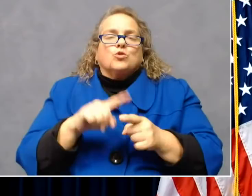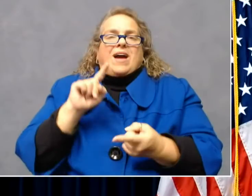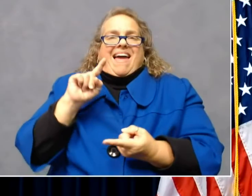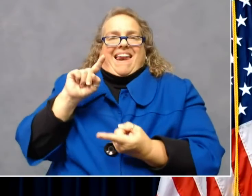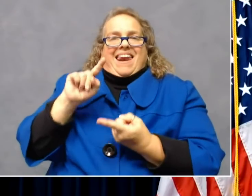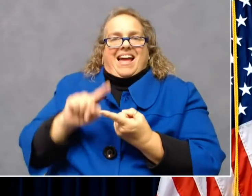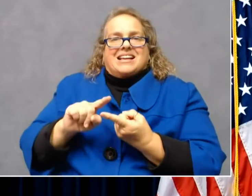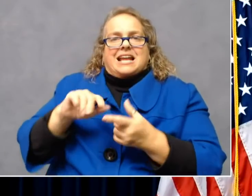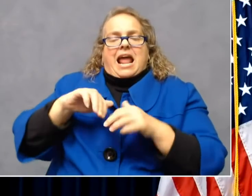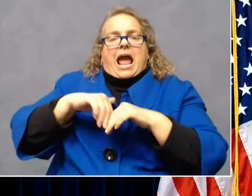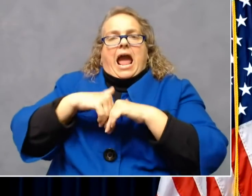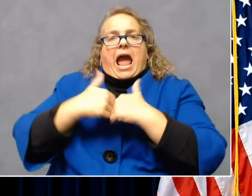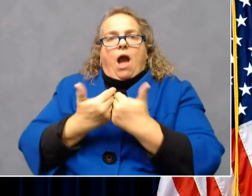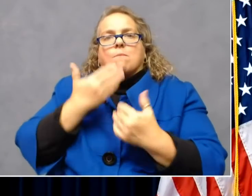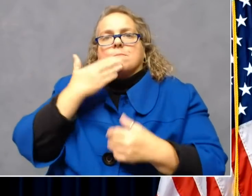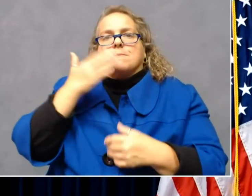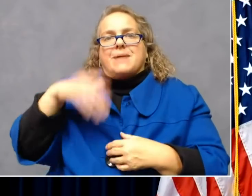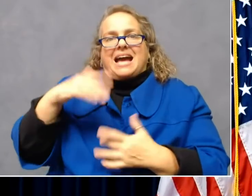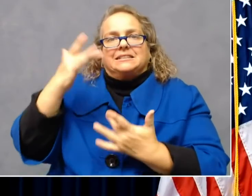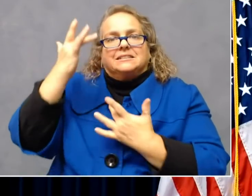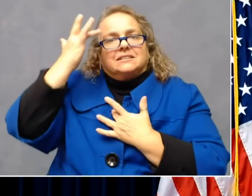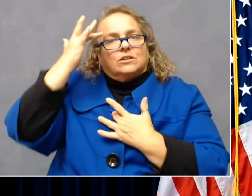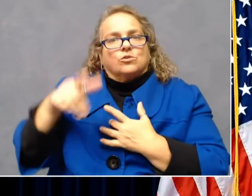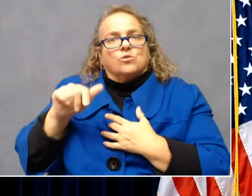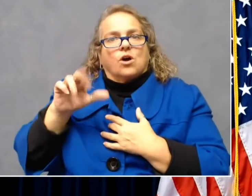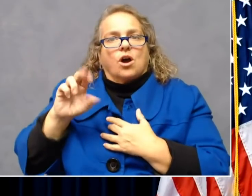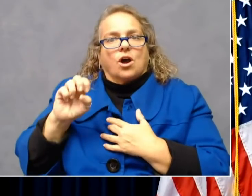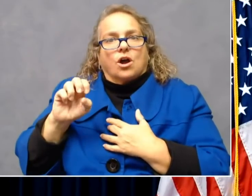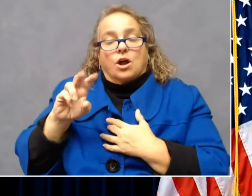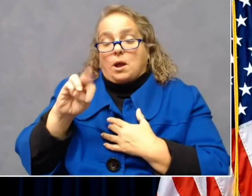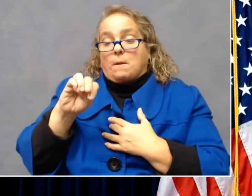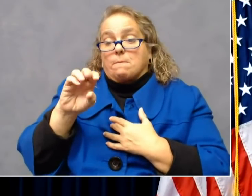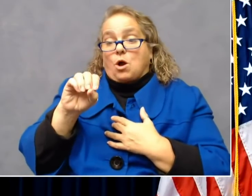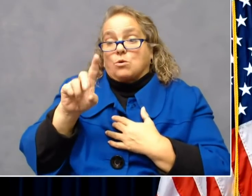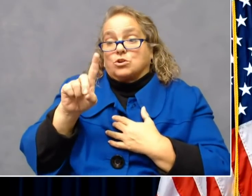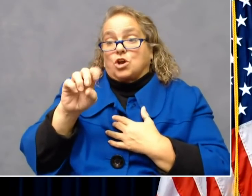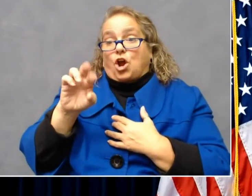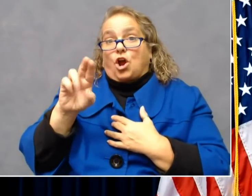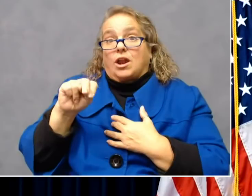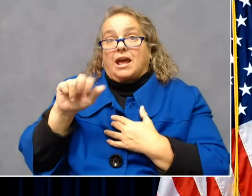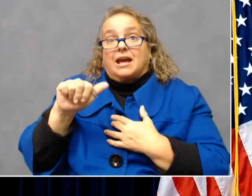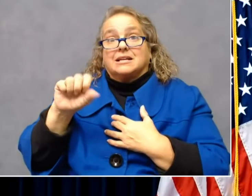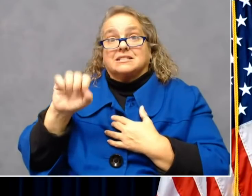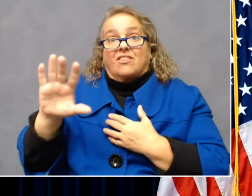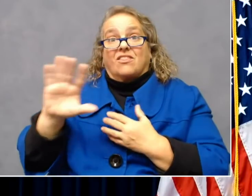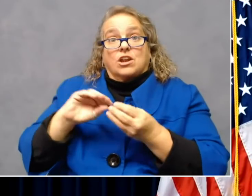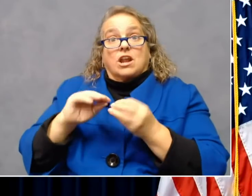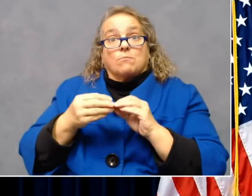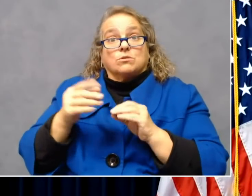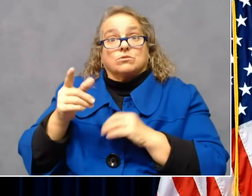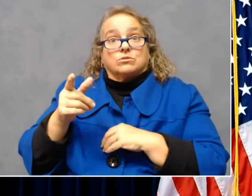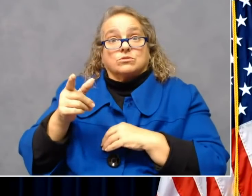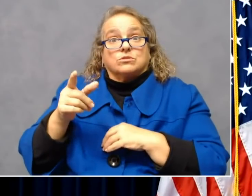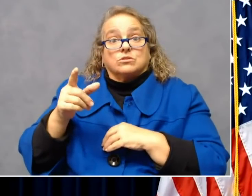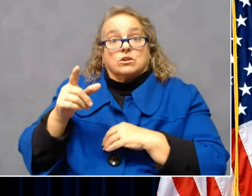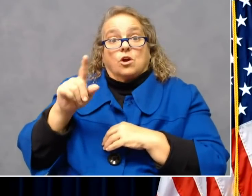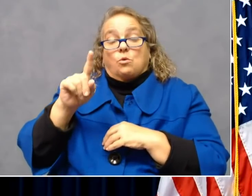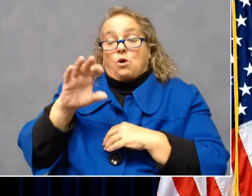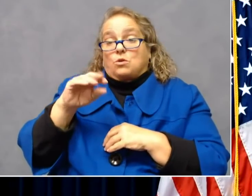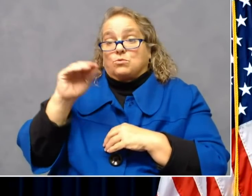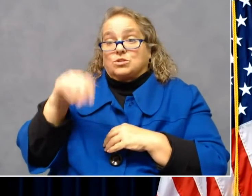be. If Moderna's numbers, for instance, at 100% effective at preventing severe cases hold